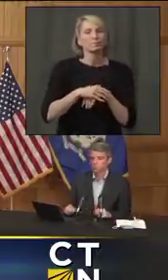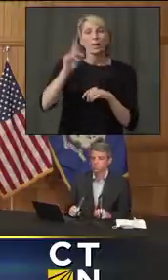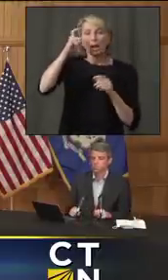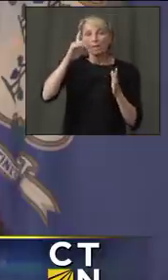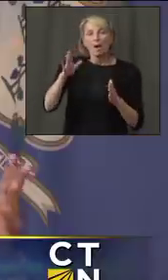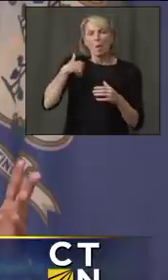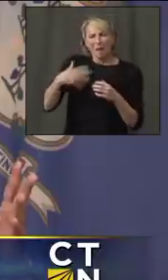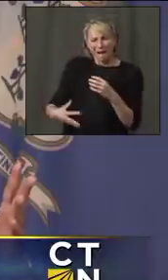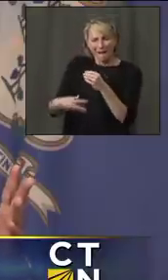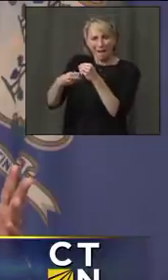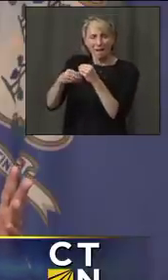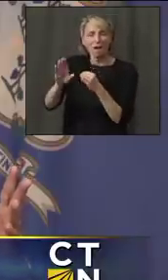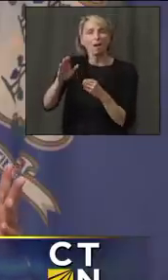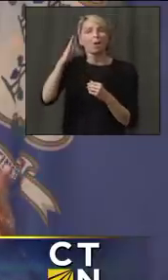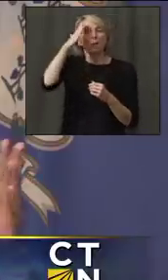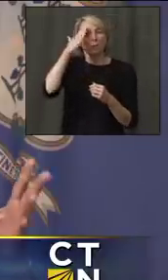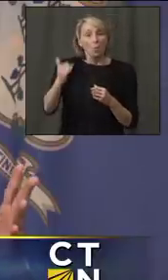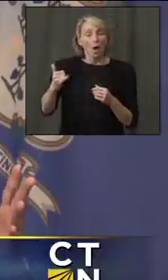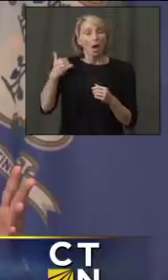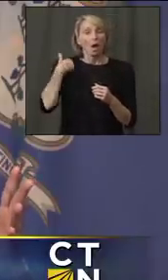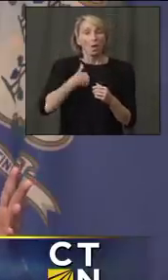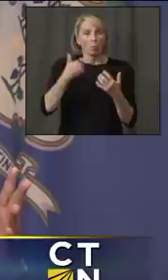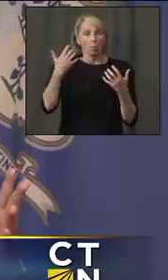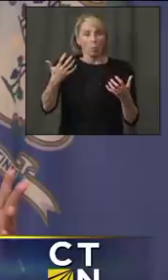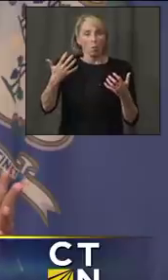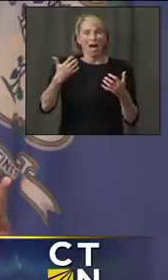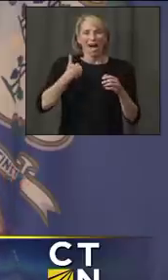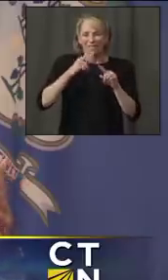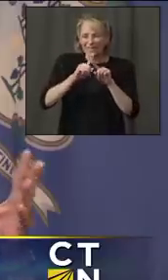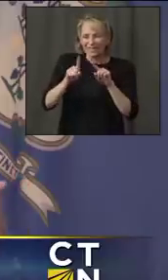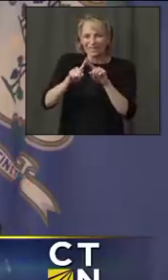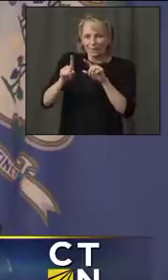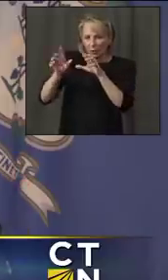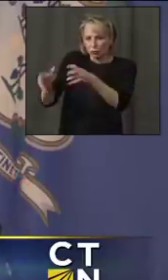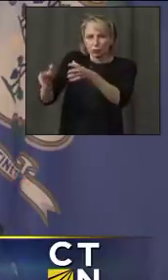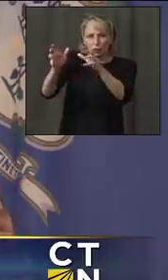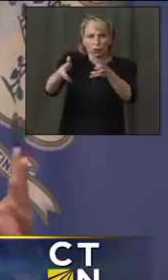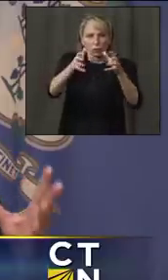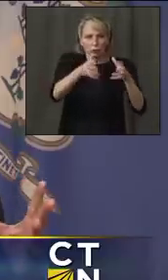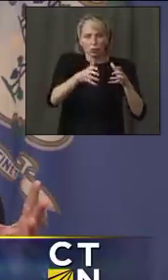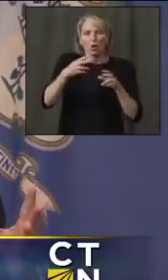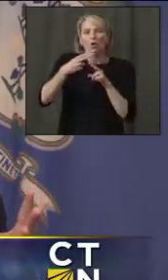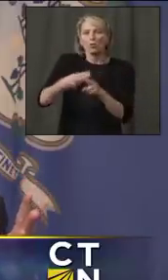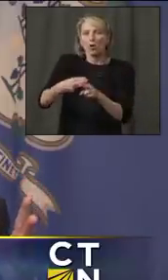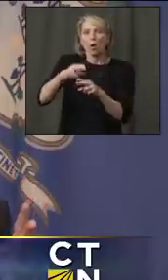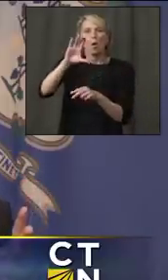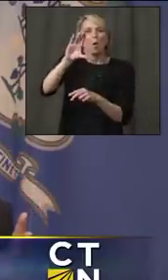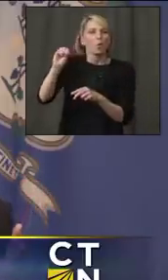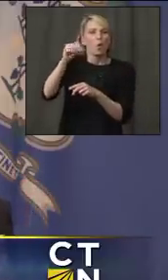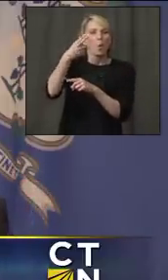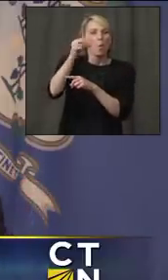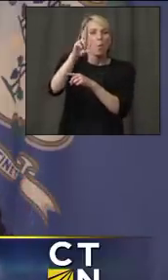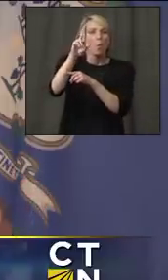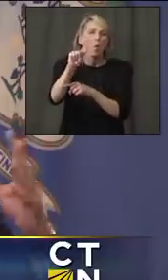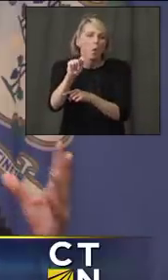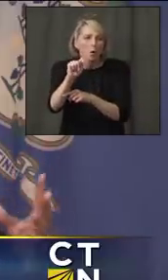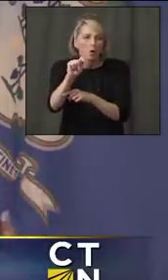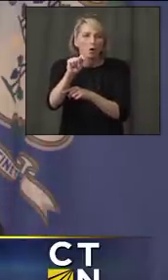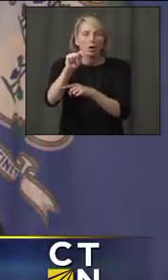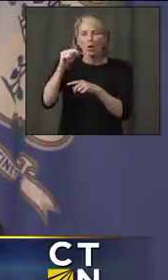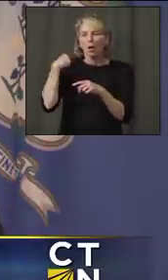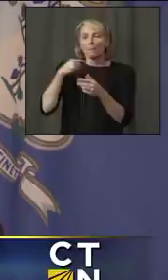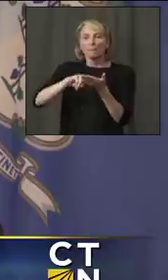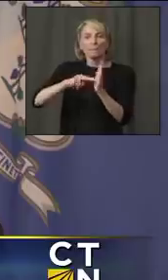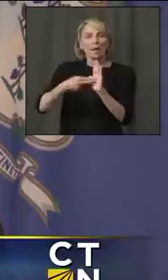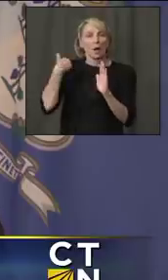that? The reason we're trying to keep these different groups self-contained, these cohorts, the 5th grade class doesn't hang out